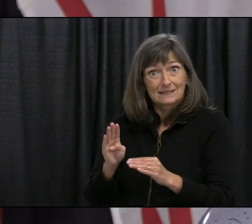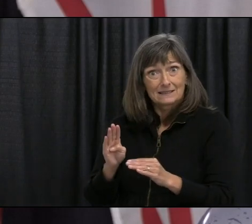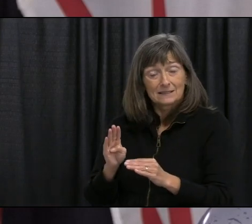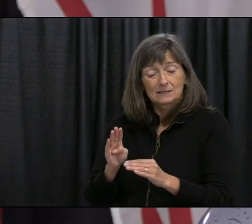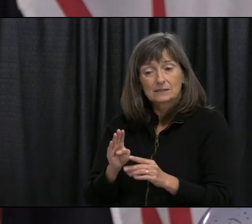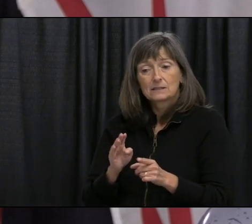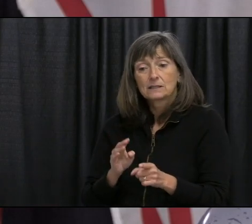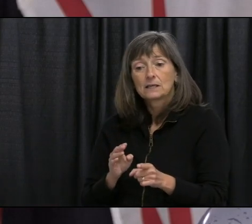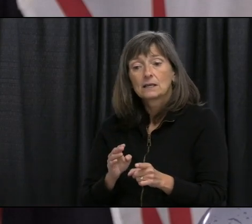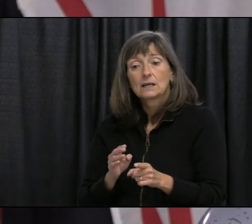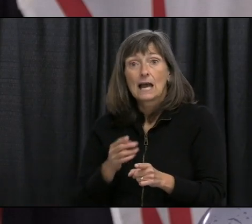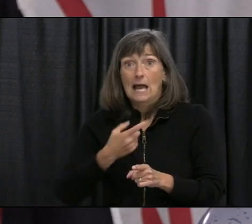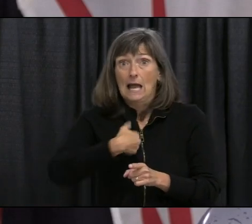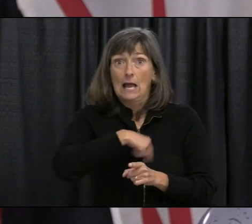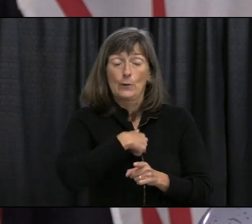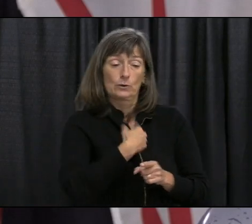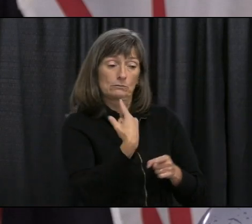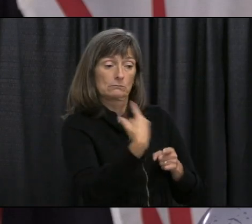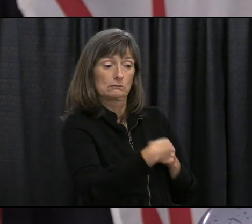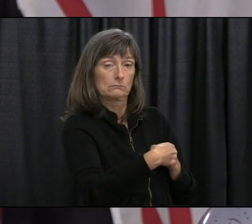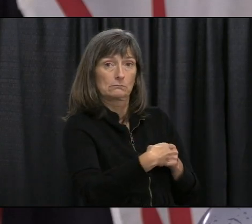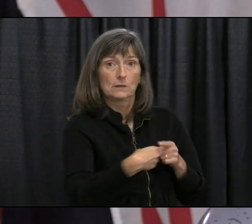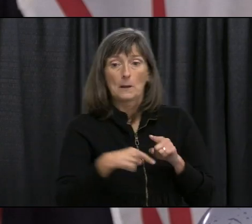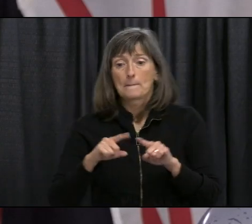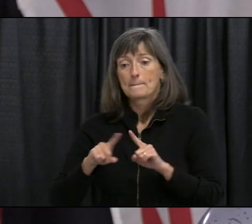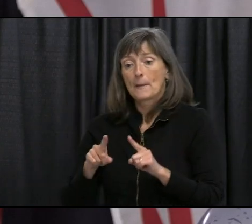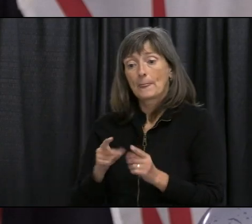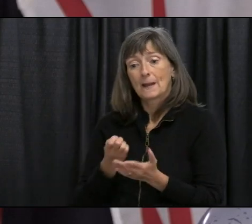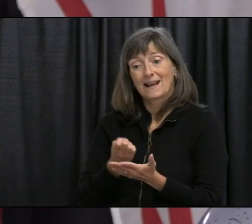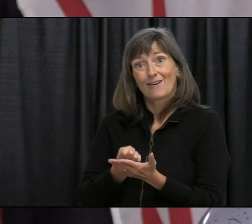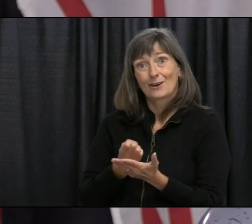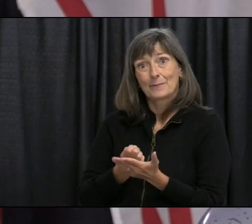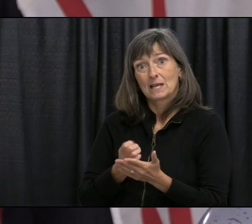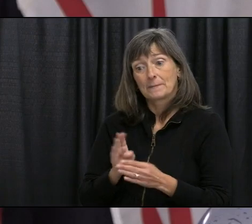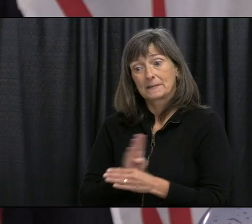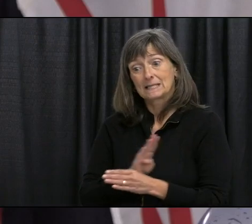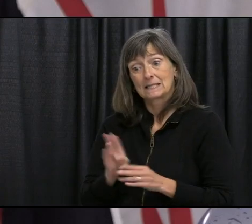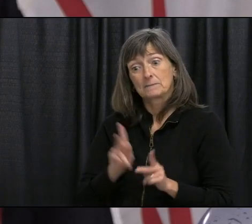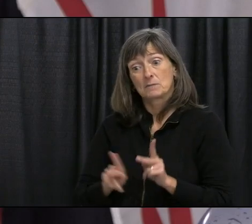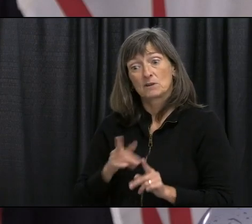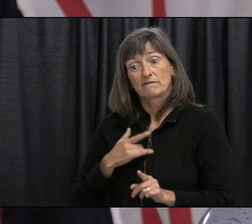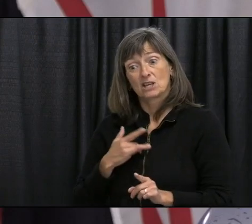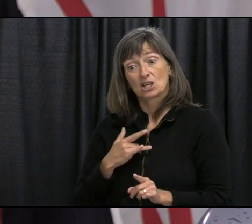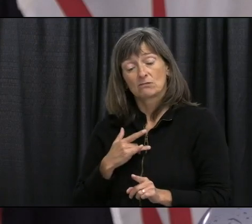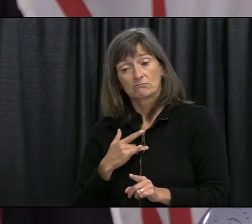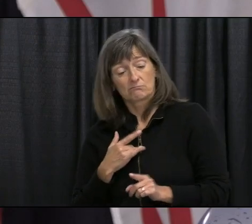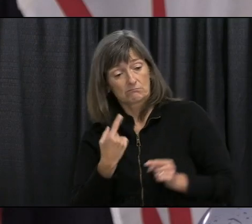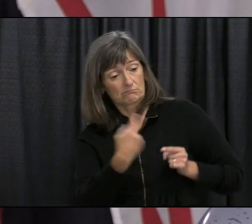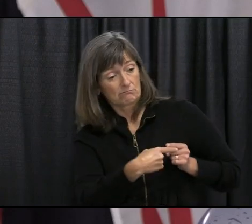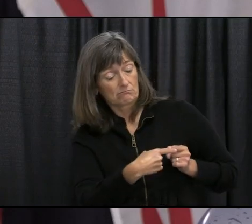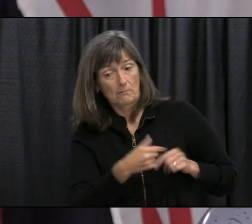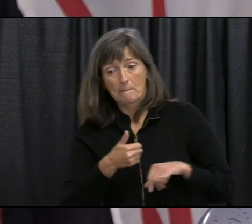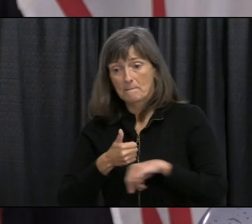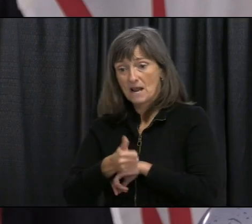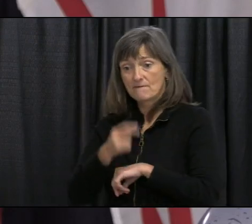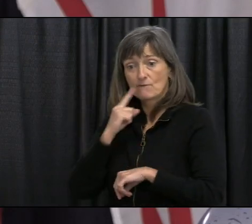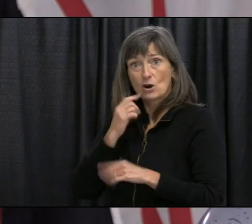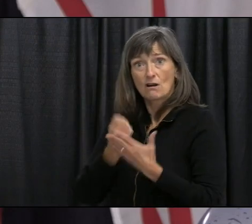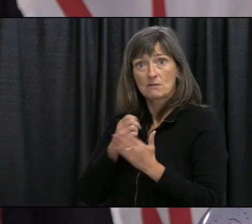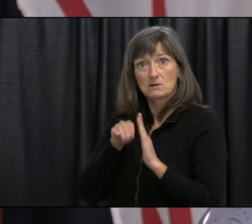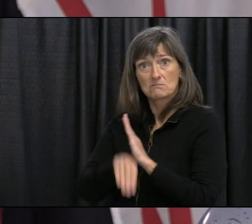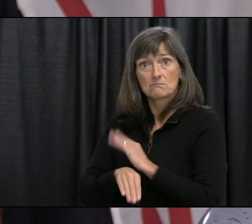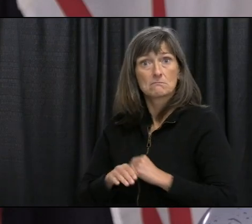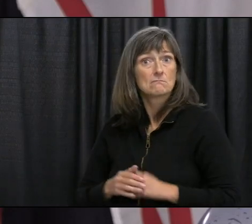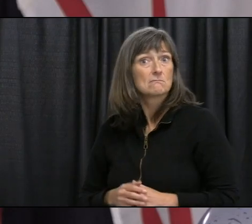the lockdown, according to economists, is not the cause of the economic downturn.